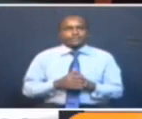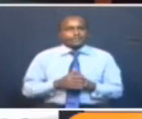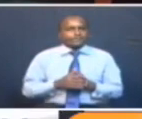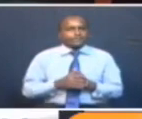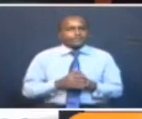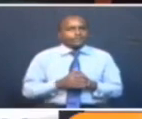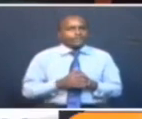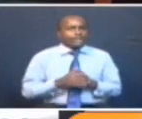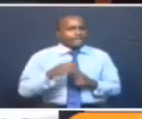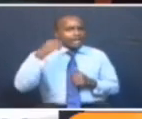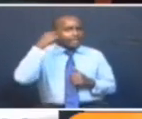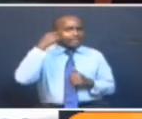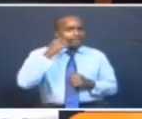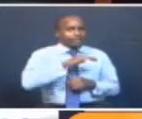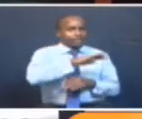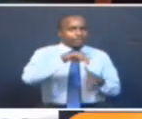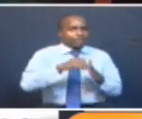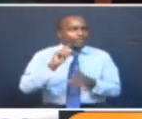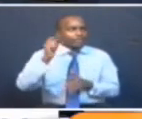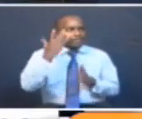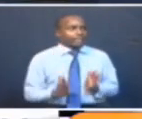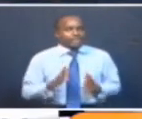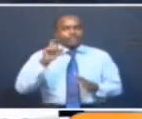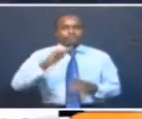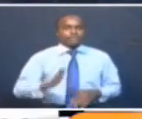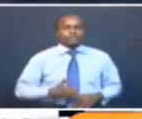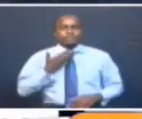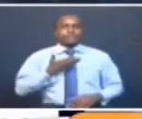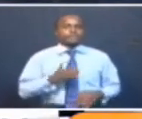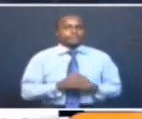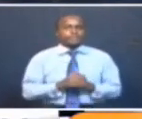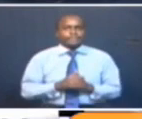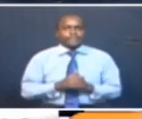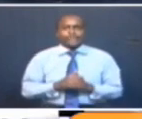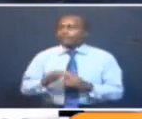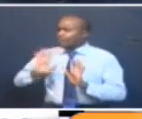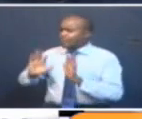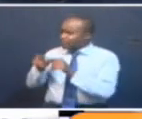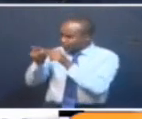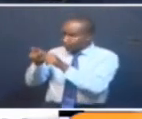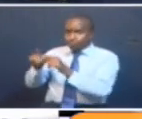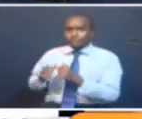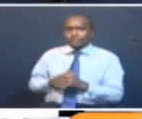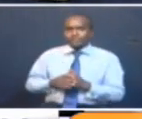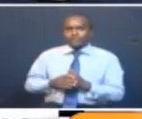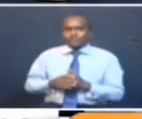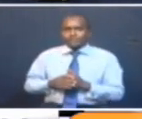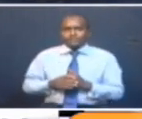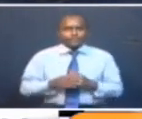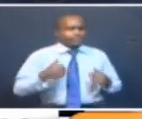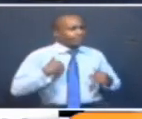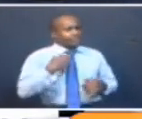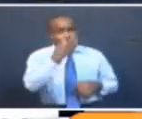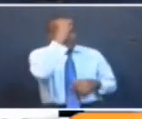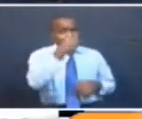I think that every Kenyan should be so upset. Must be upset. Yeah, no, we're talking you because you earned your money. I get upset because I